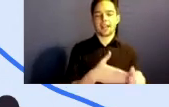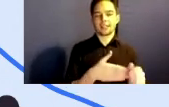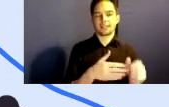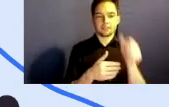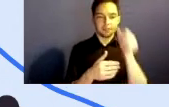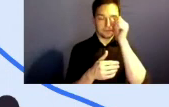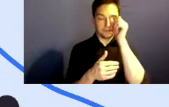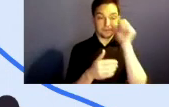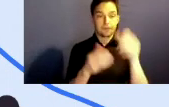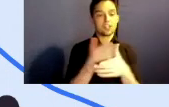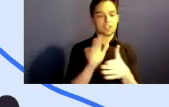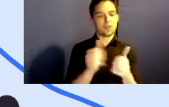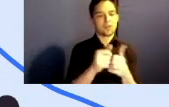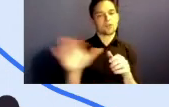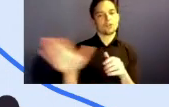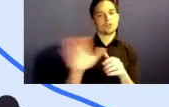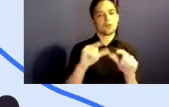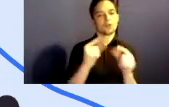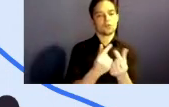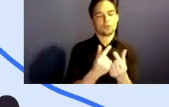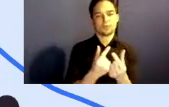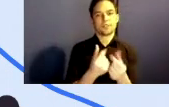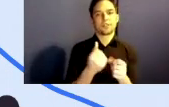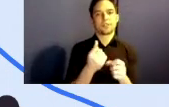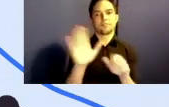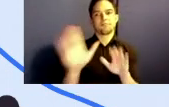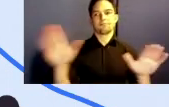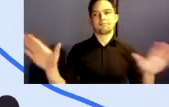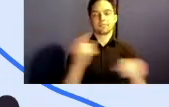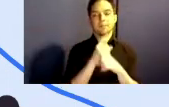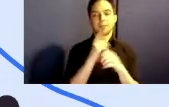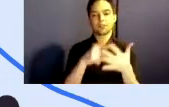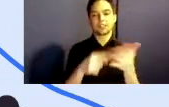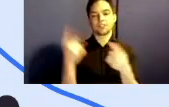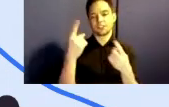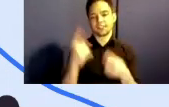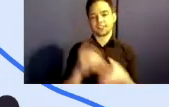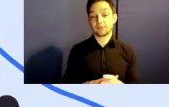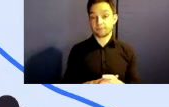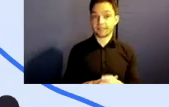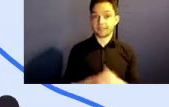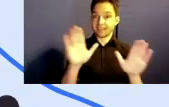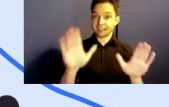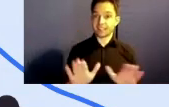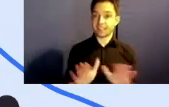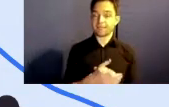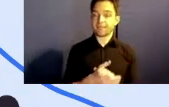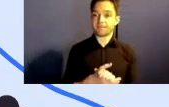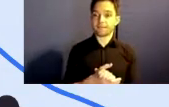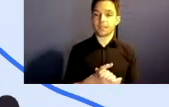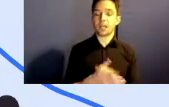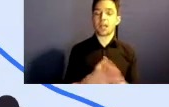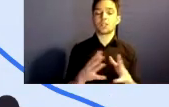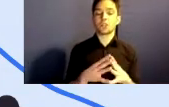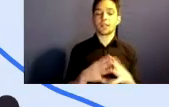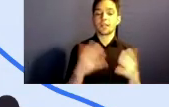the groups that you work with so we can make sure those are considered. Excellent. So